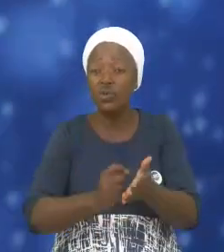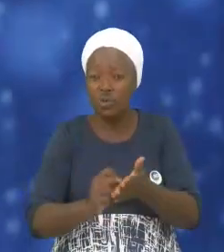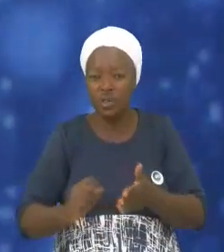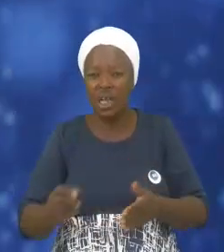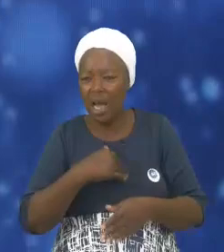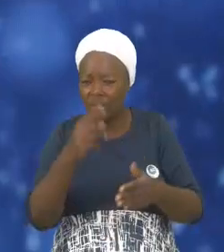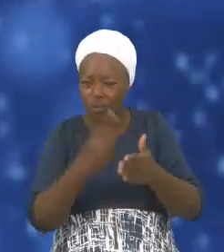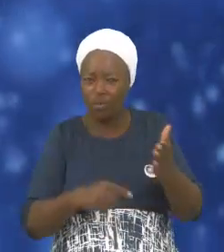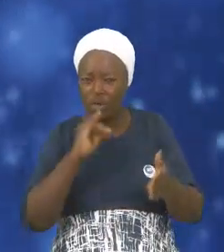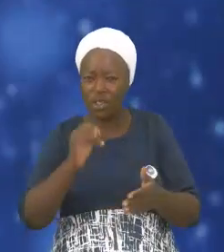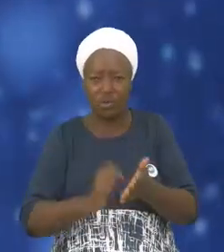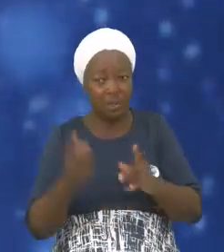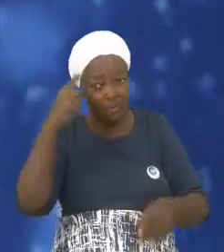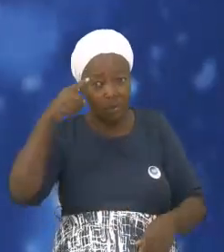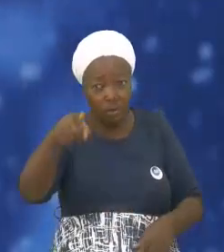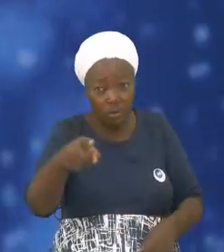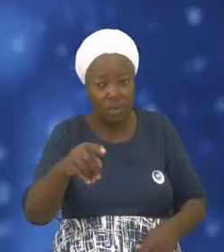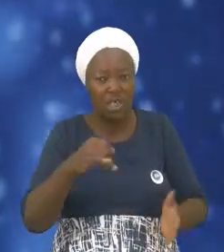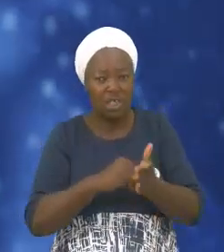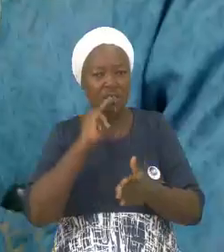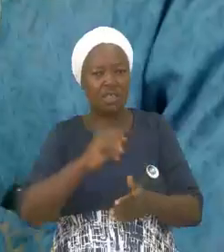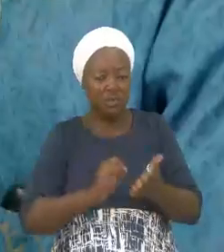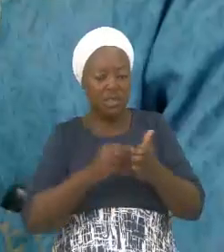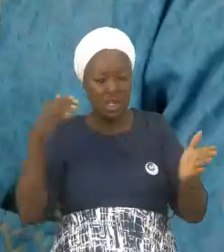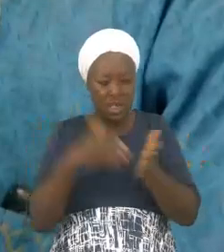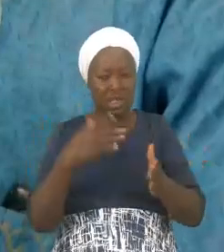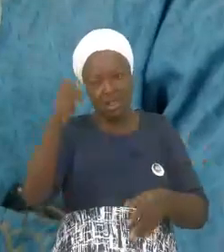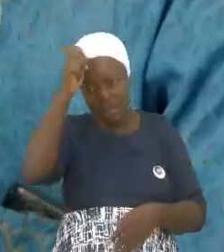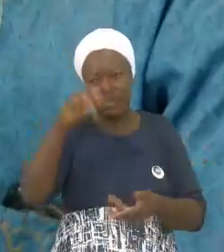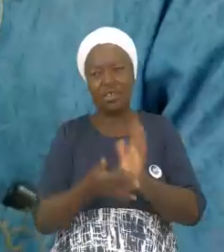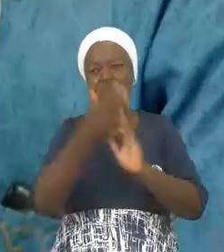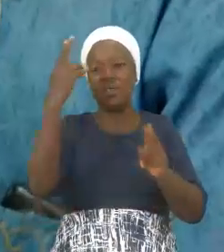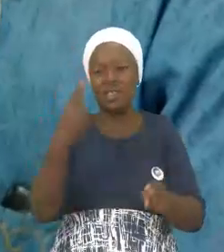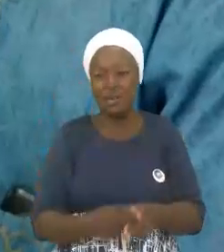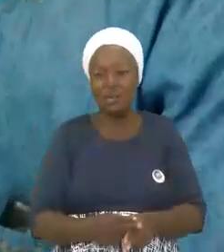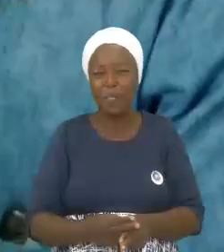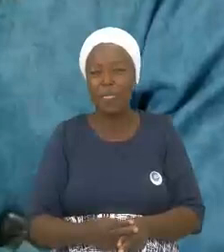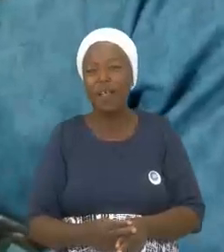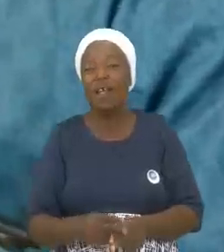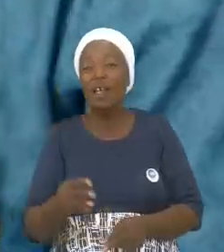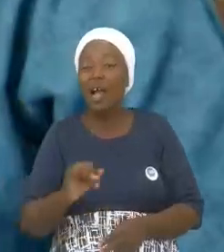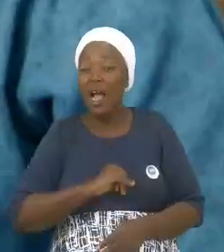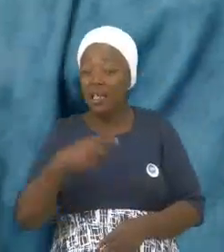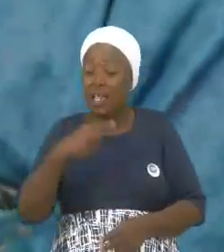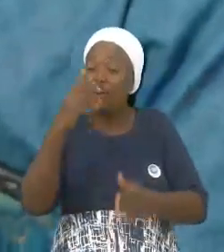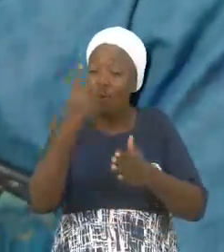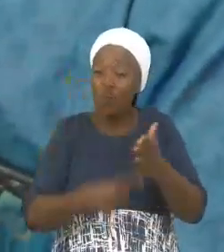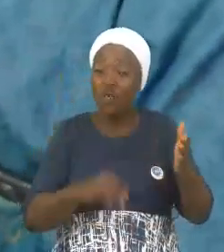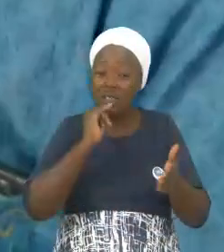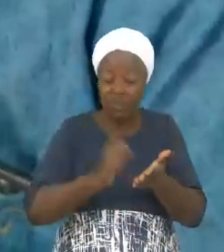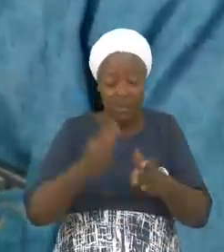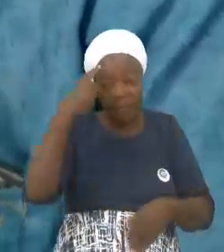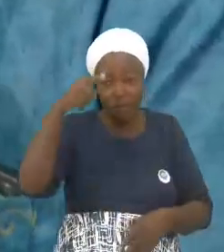is written for you is written against the devil. You didn't hear that one. I said, what is written for